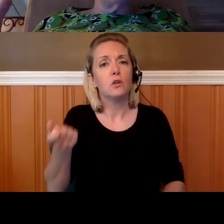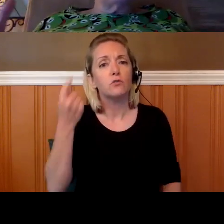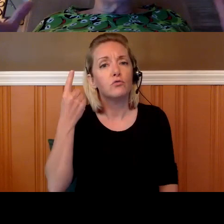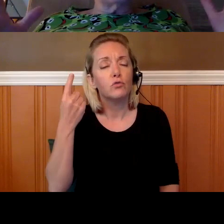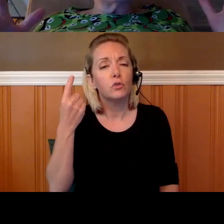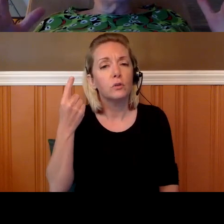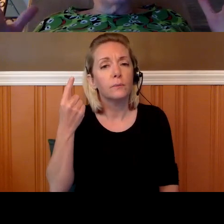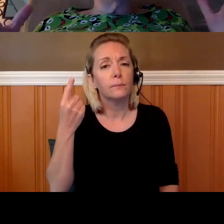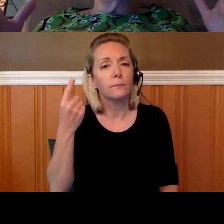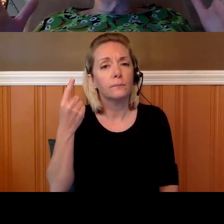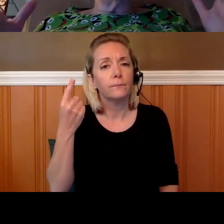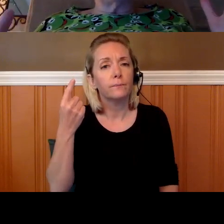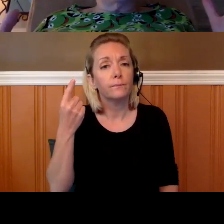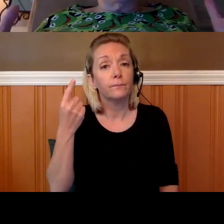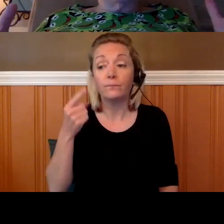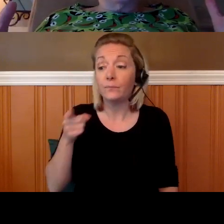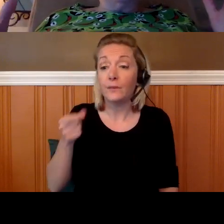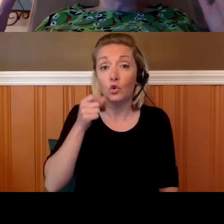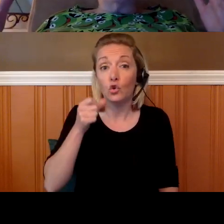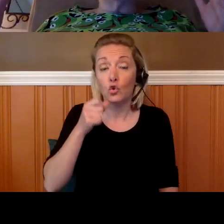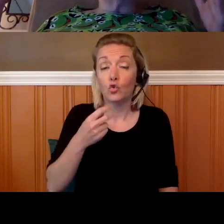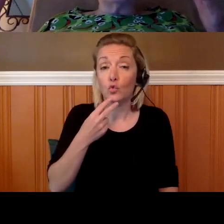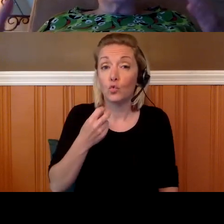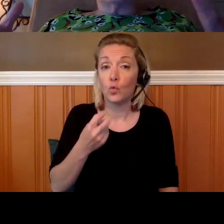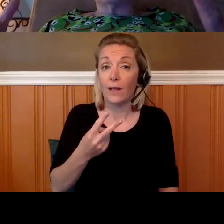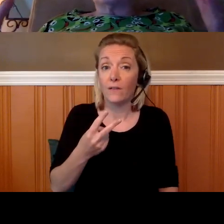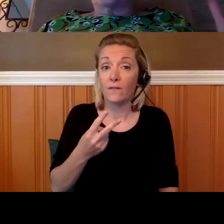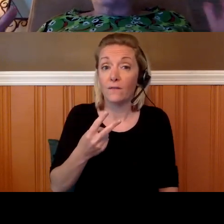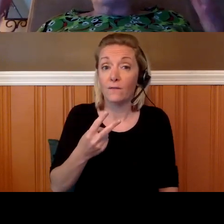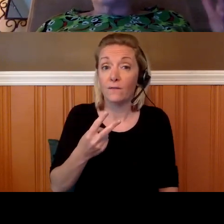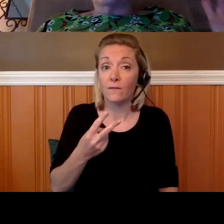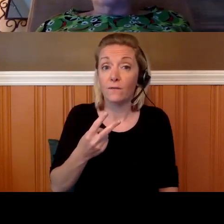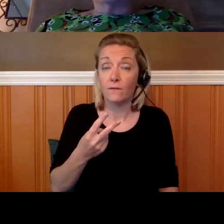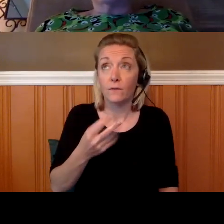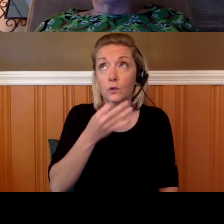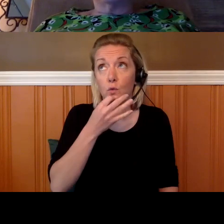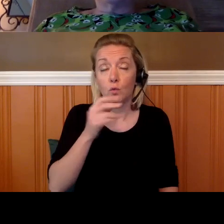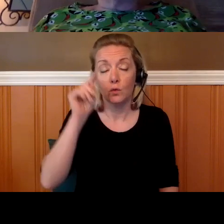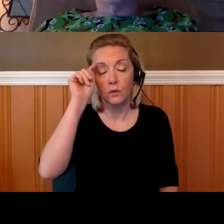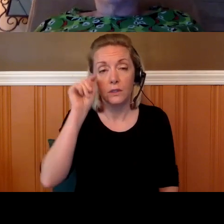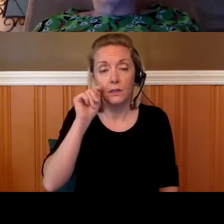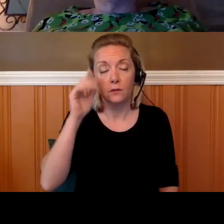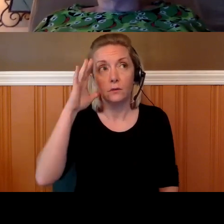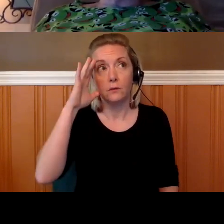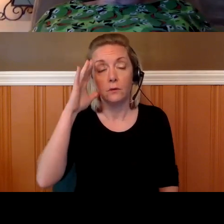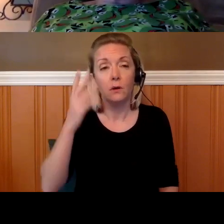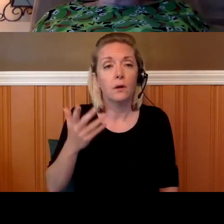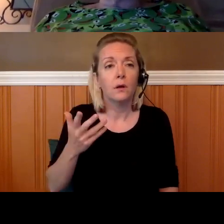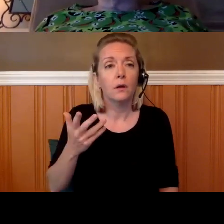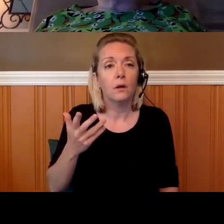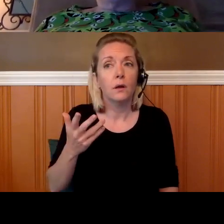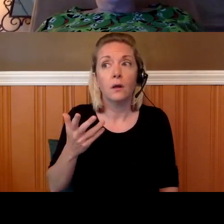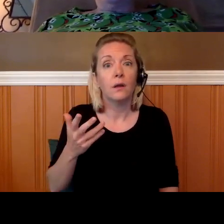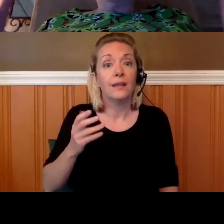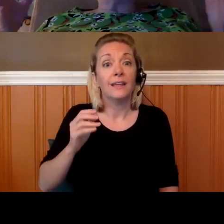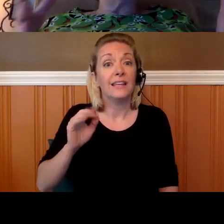understood. Now, this girl is 12 going on to be, the wonderful teenager. If we don't